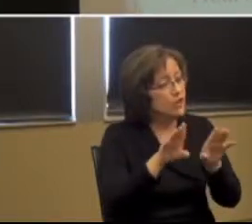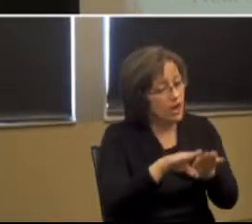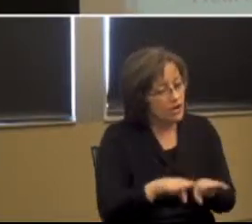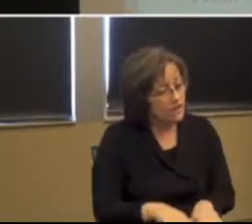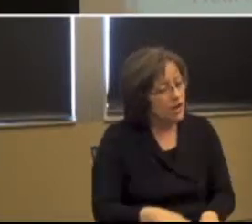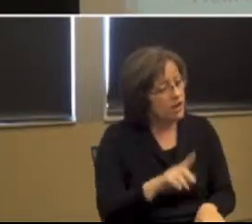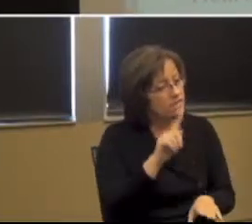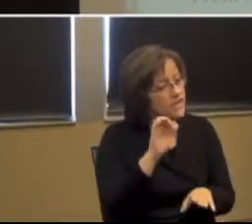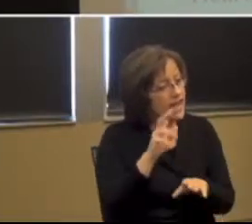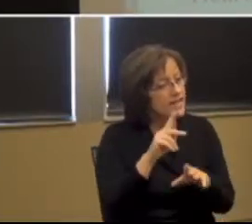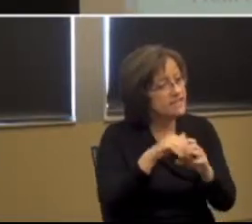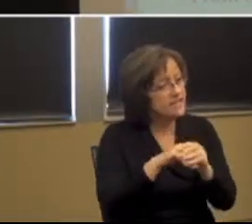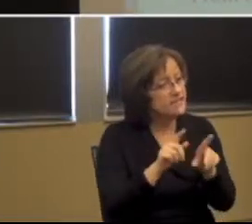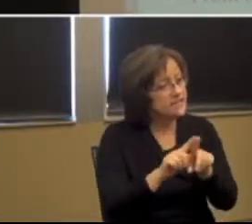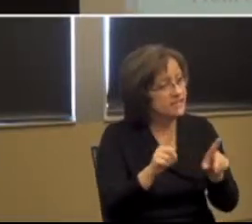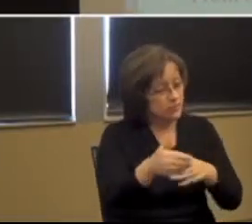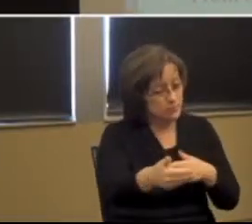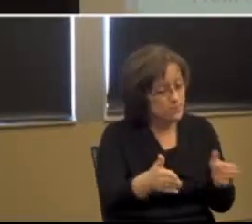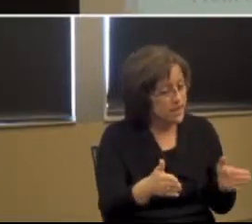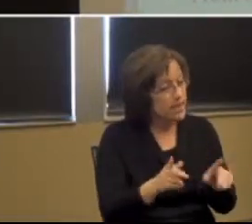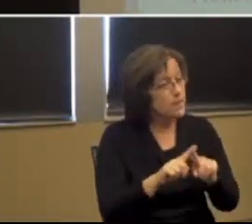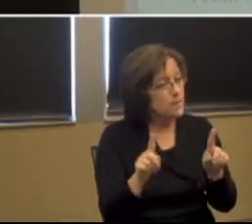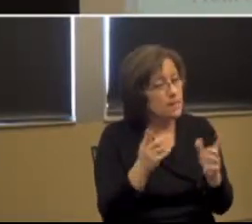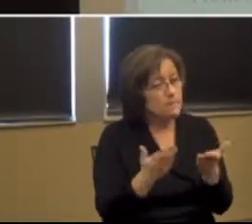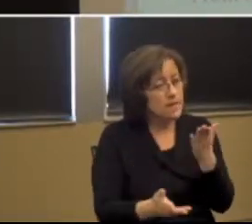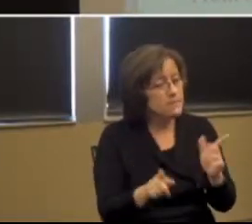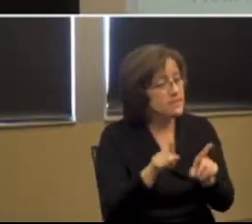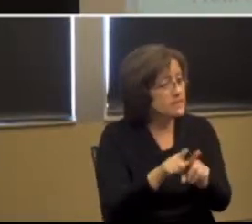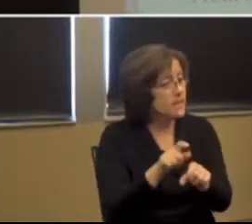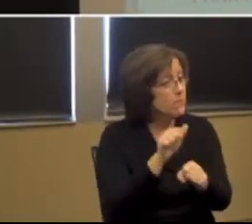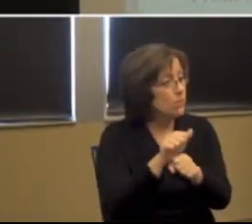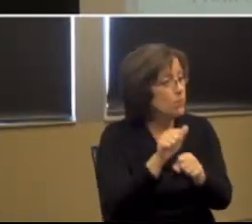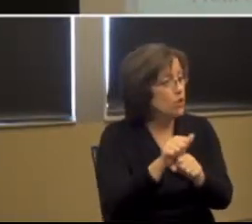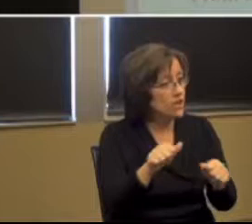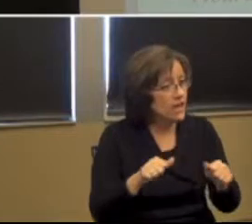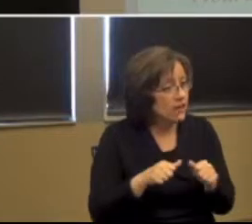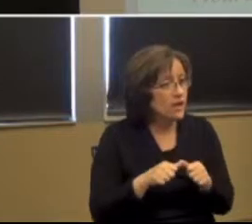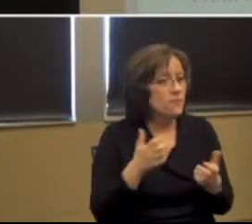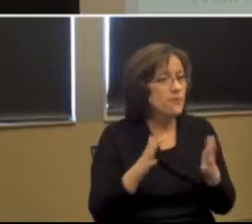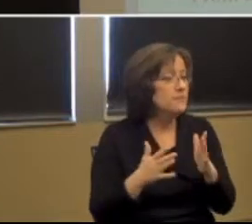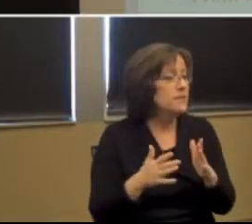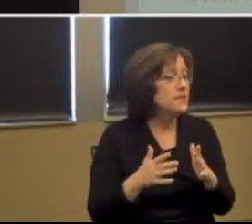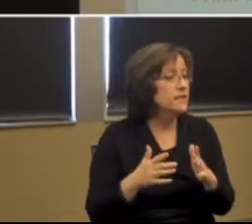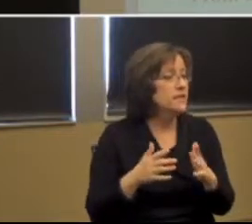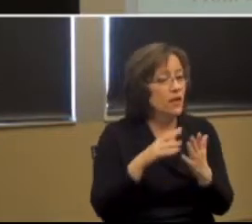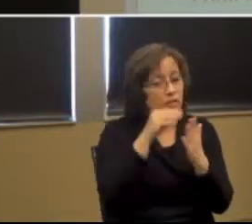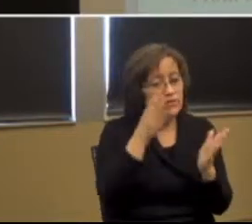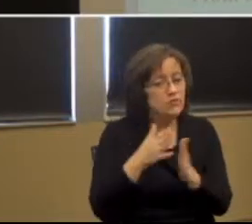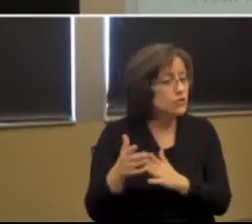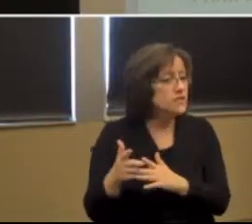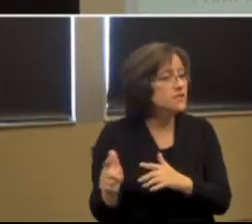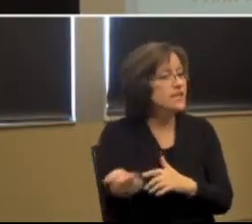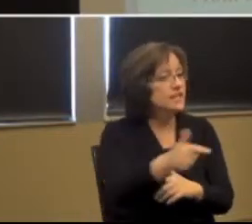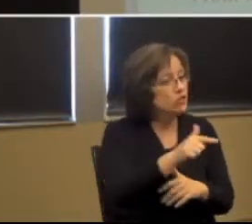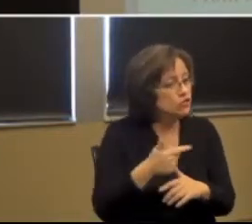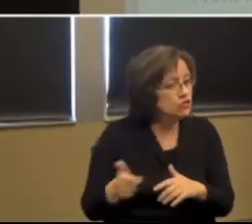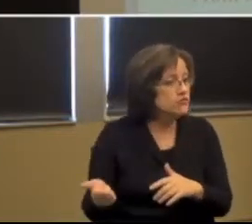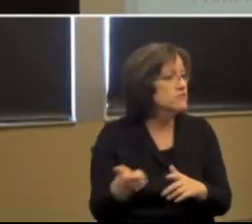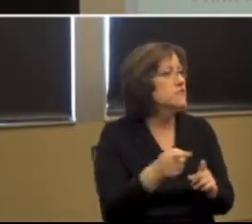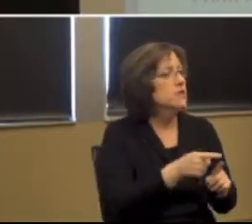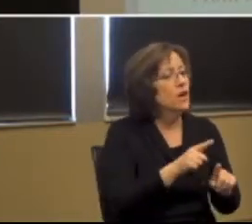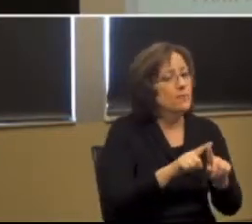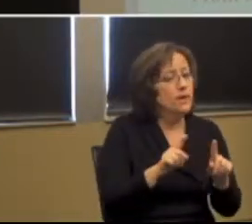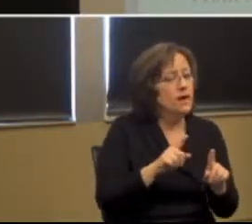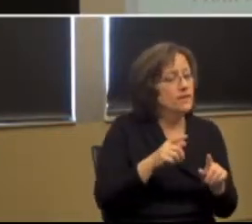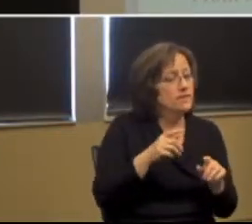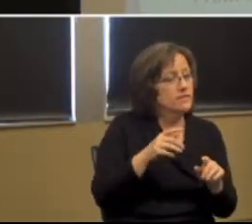in those different bins, but you might have the same work area. So you might rotate your students in and out, but their task